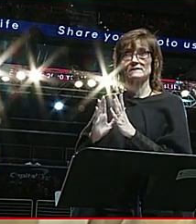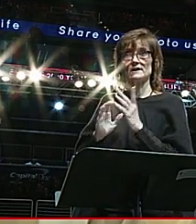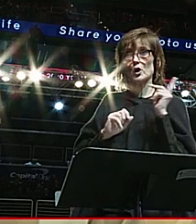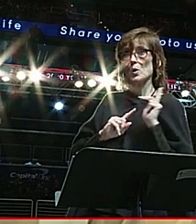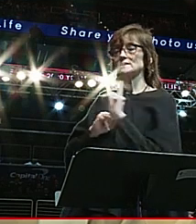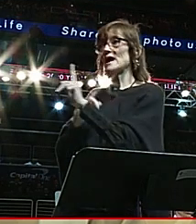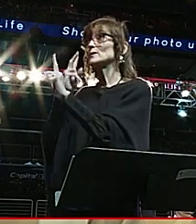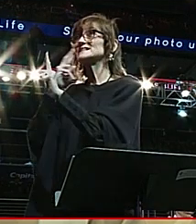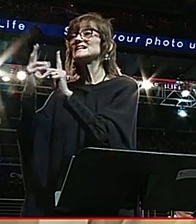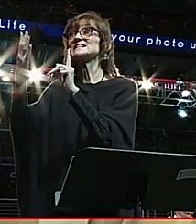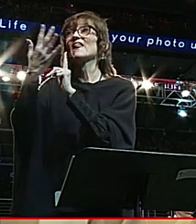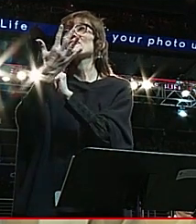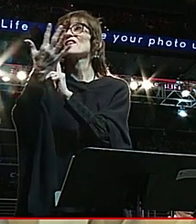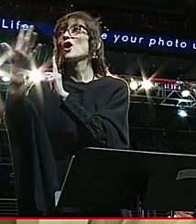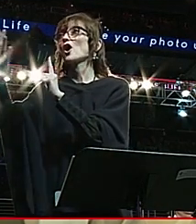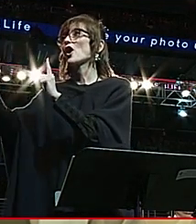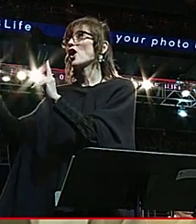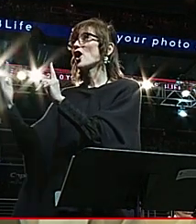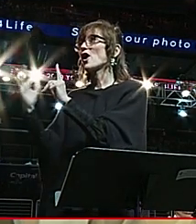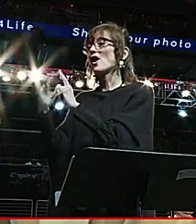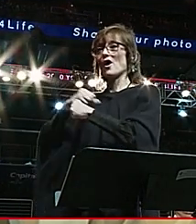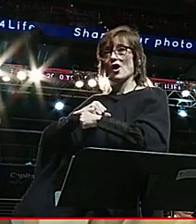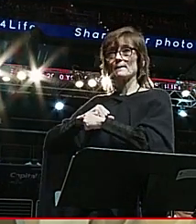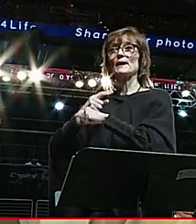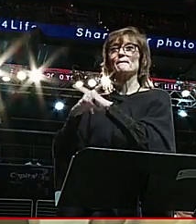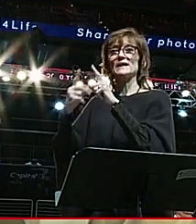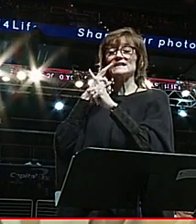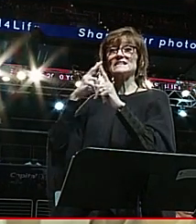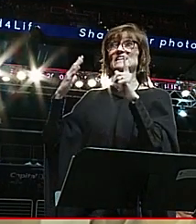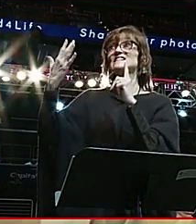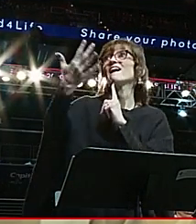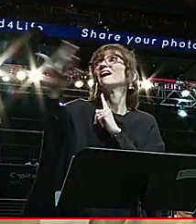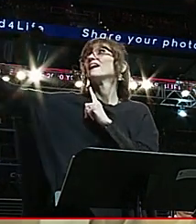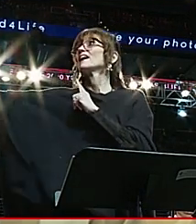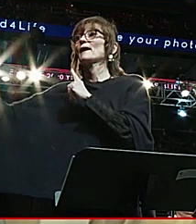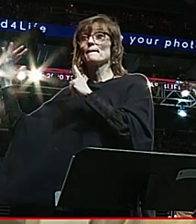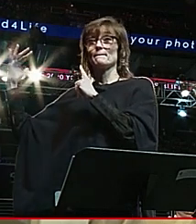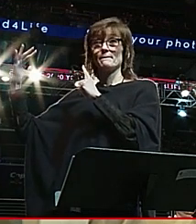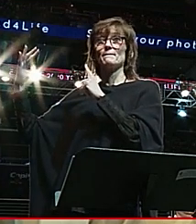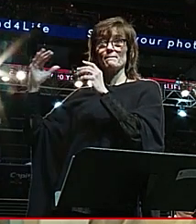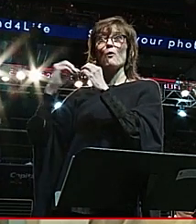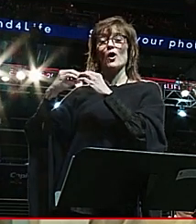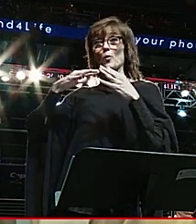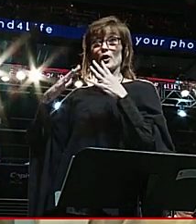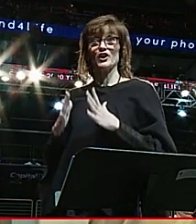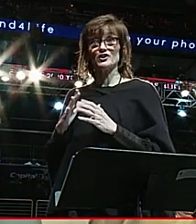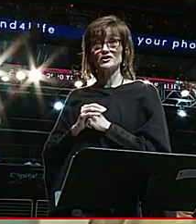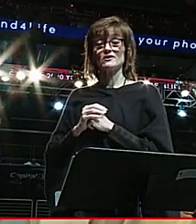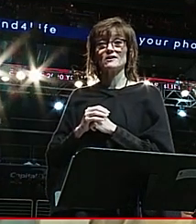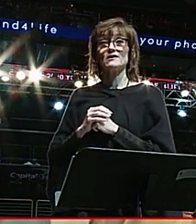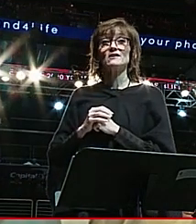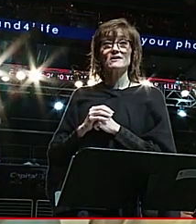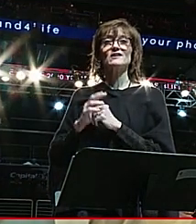king an immense multitude of fiery warriors, and the army of the king is disbanded.